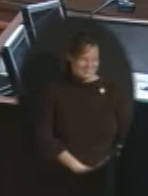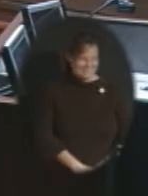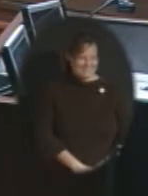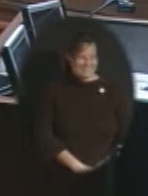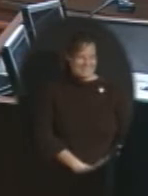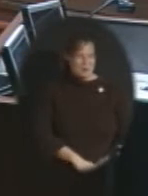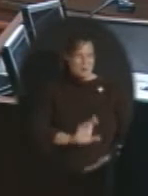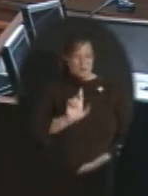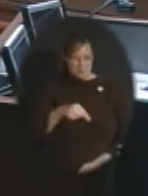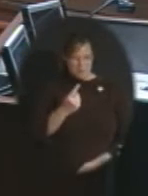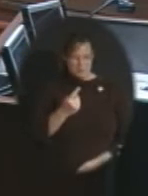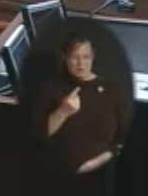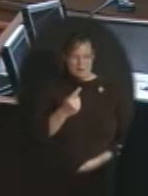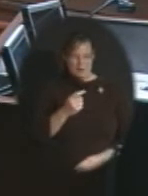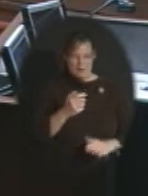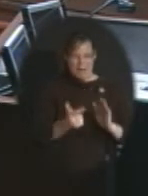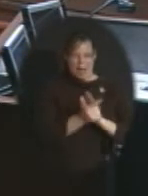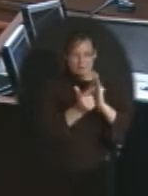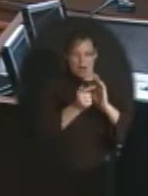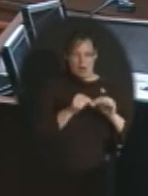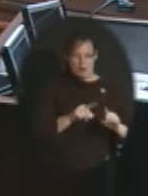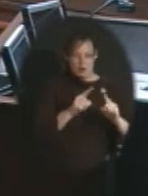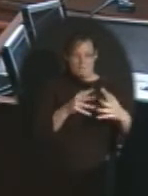They're only outlawed during football season.